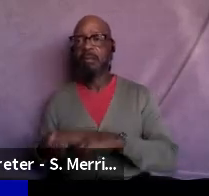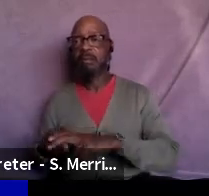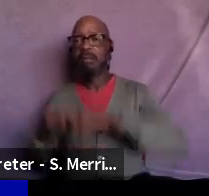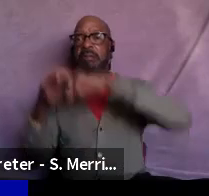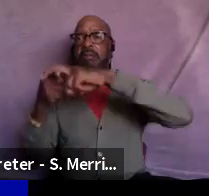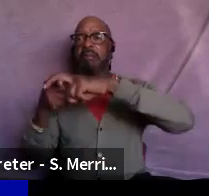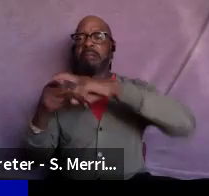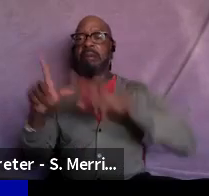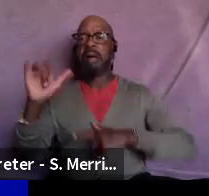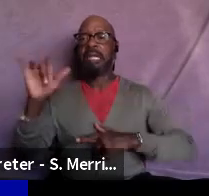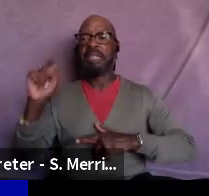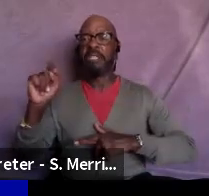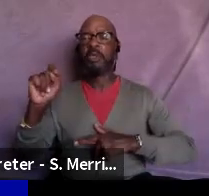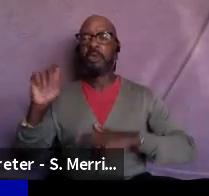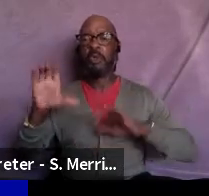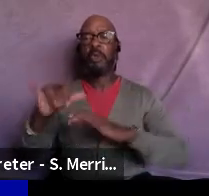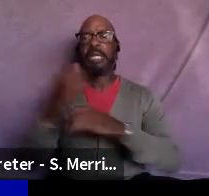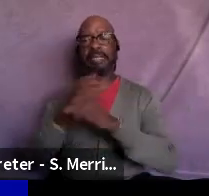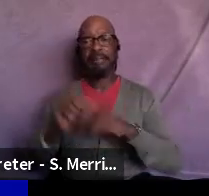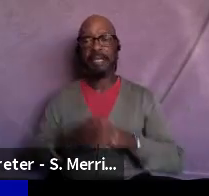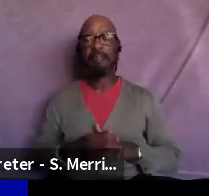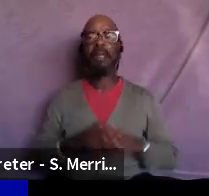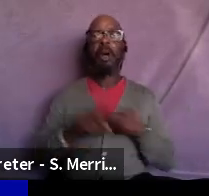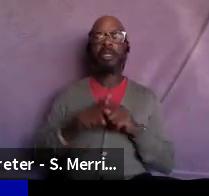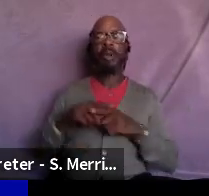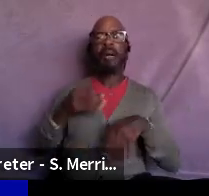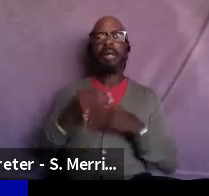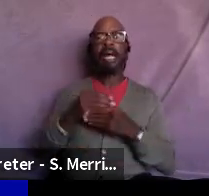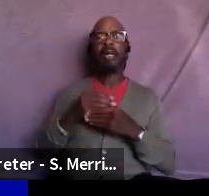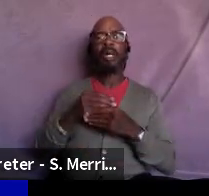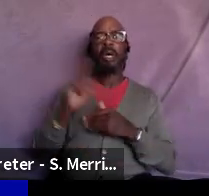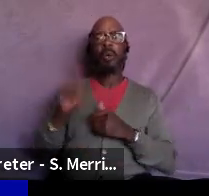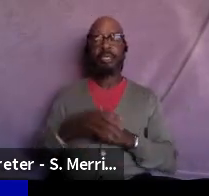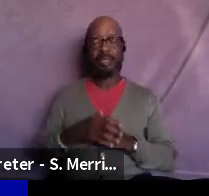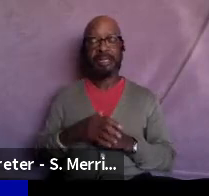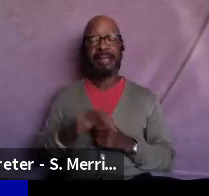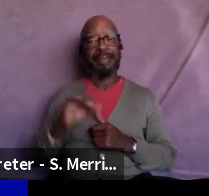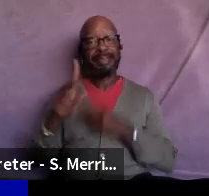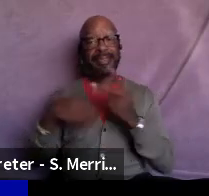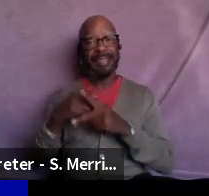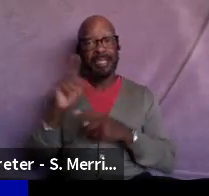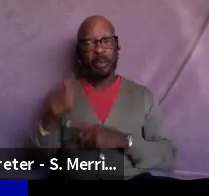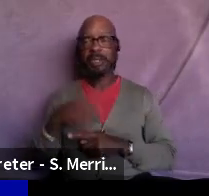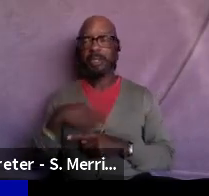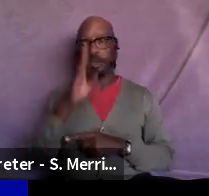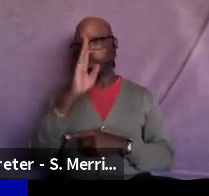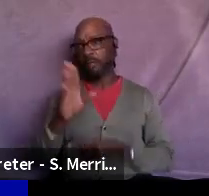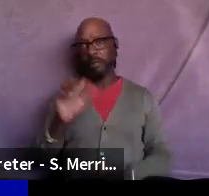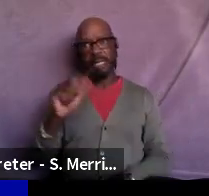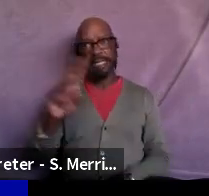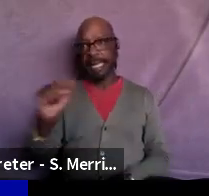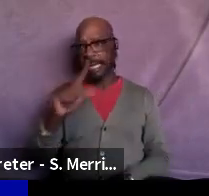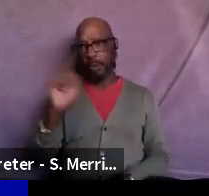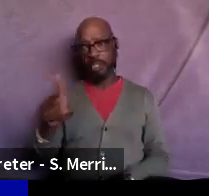And I would add on that question that this is the type of question that's a straightforward ADA kind of question that you can ask